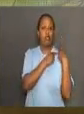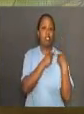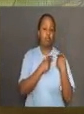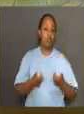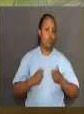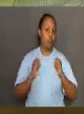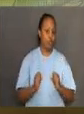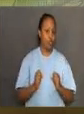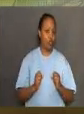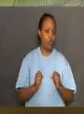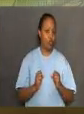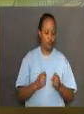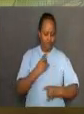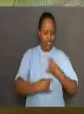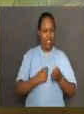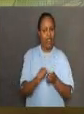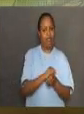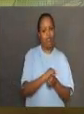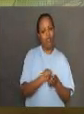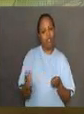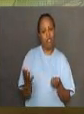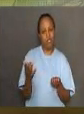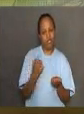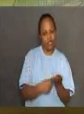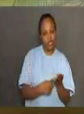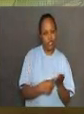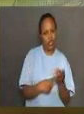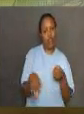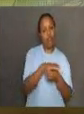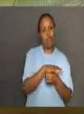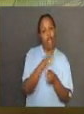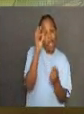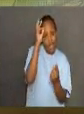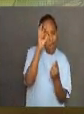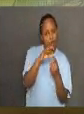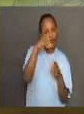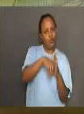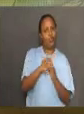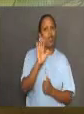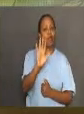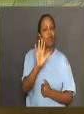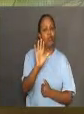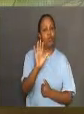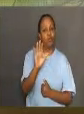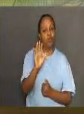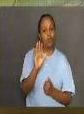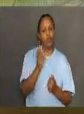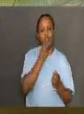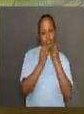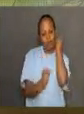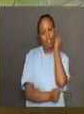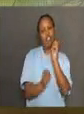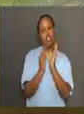for genocide in a way that fulfills the objectives of criminal law